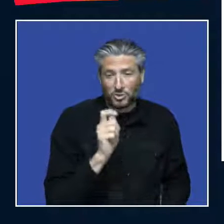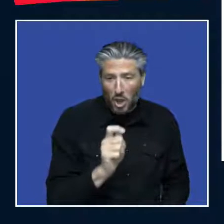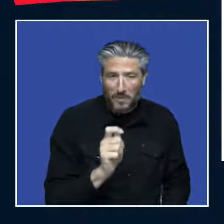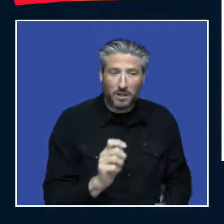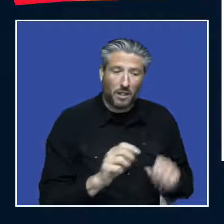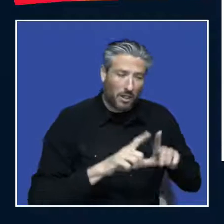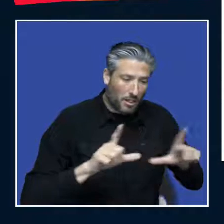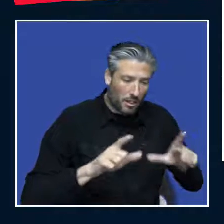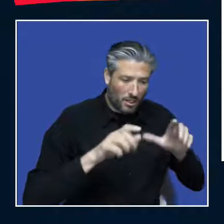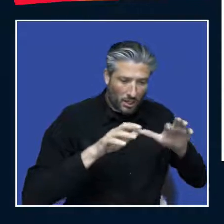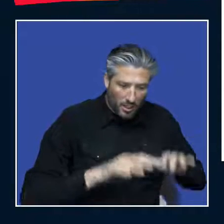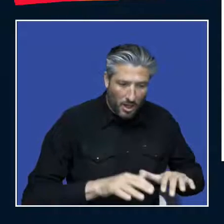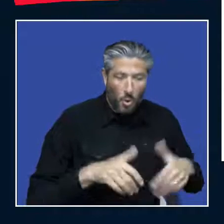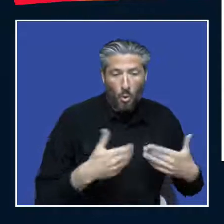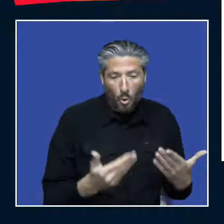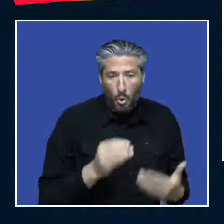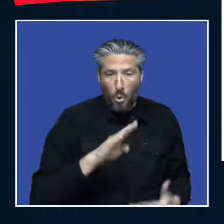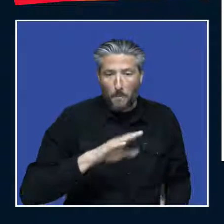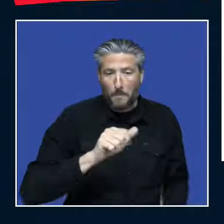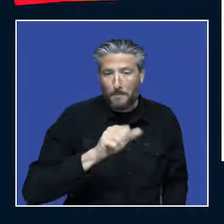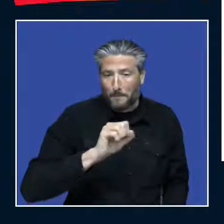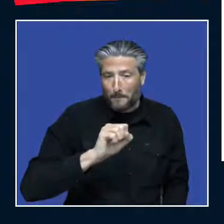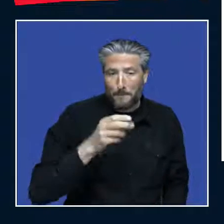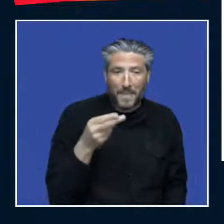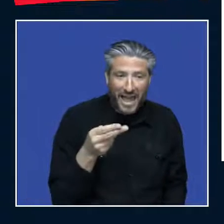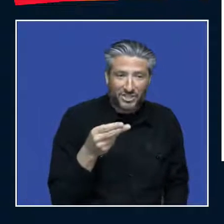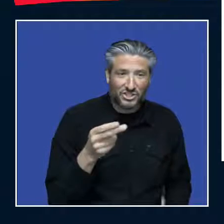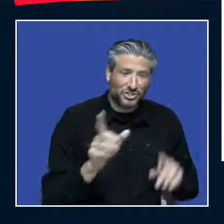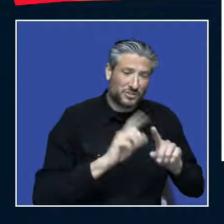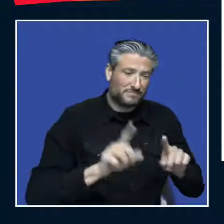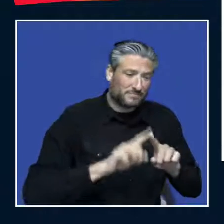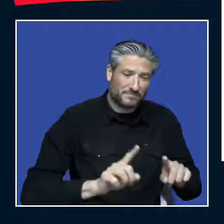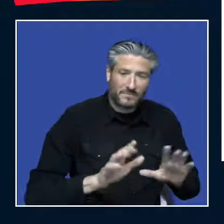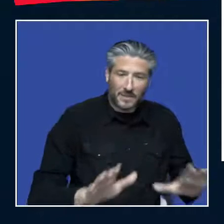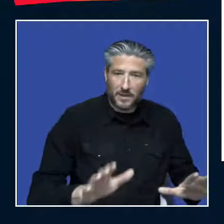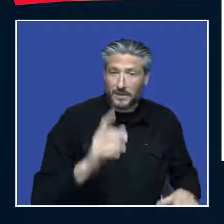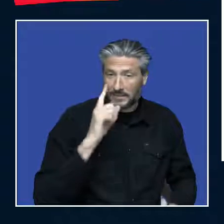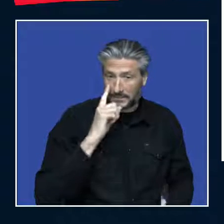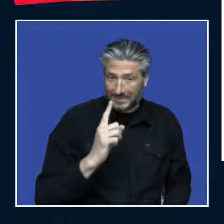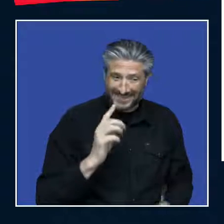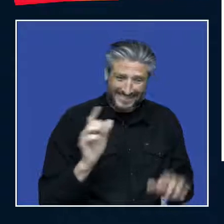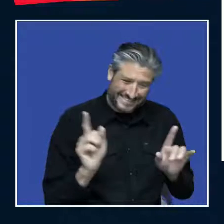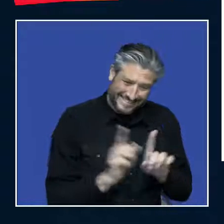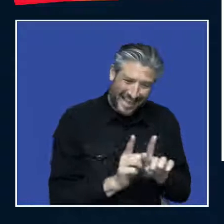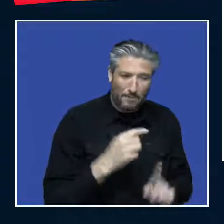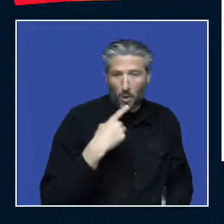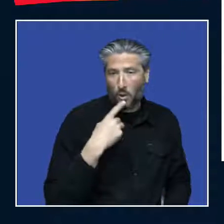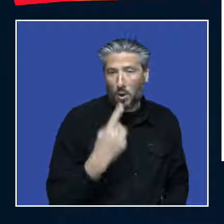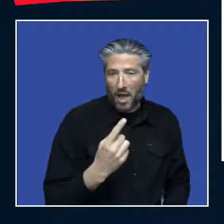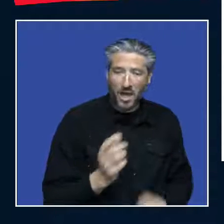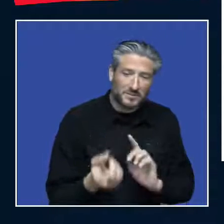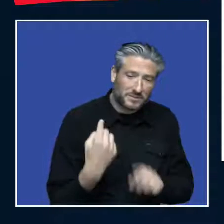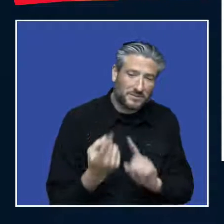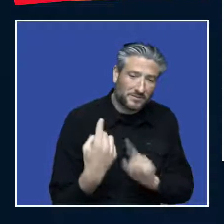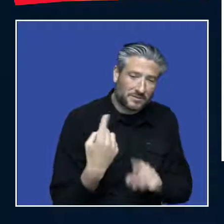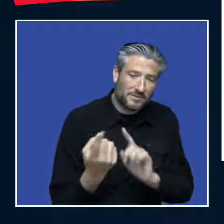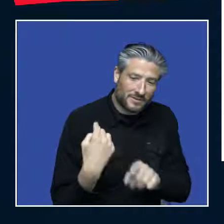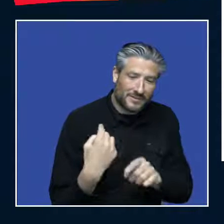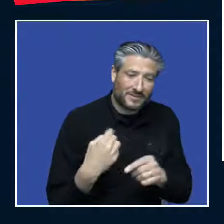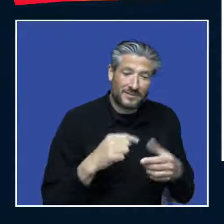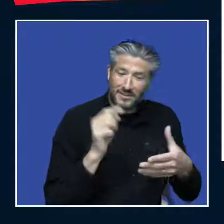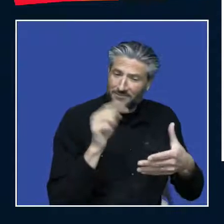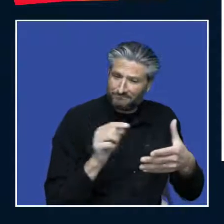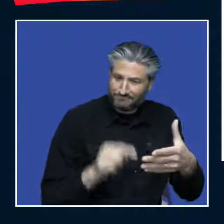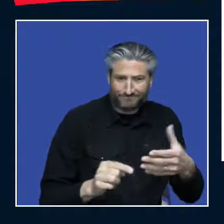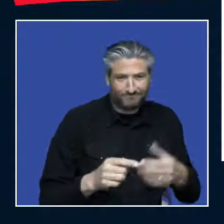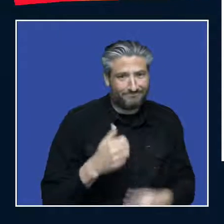that the commands are everywhere the same, what we don't have usually, but yeah, here they are. So that's very, very cool, especially